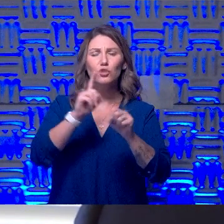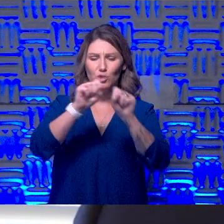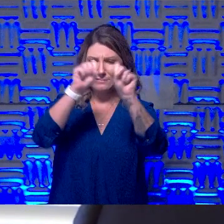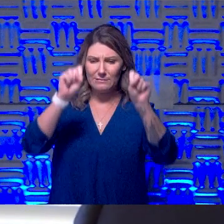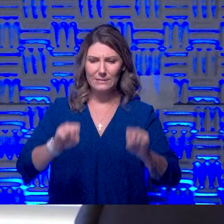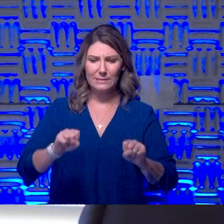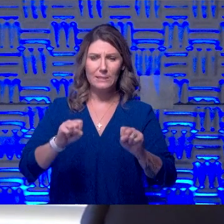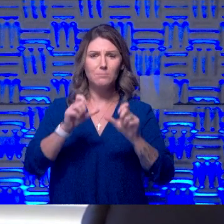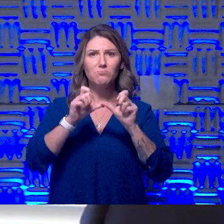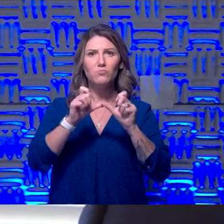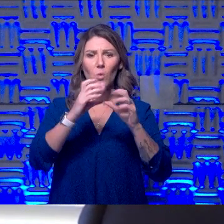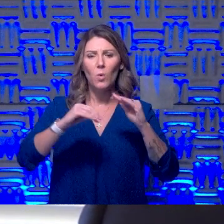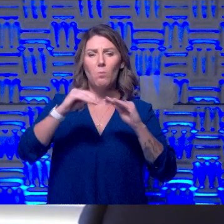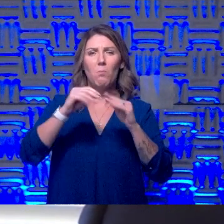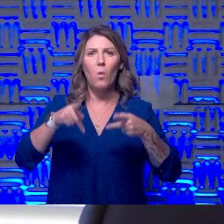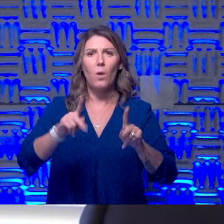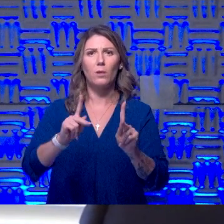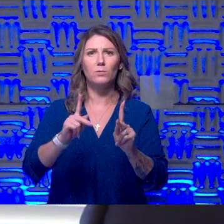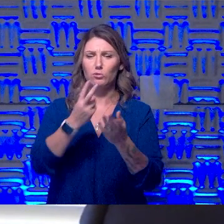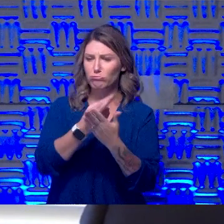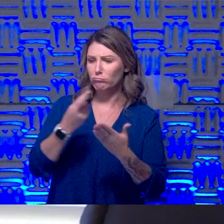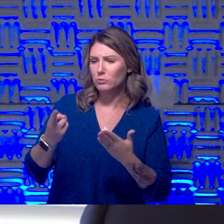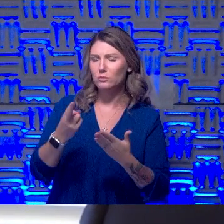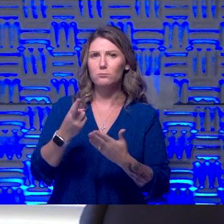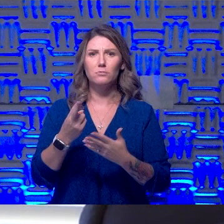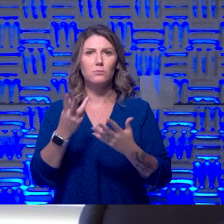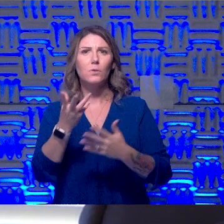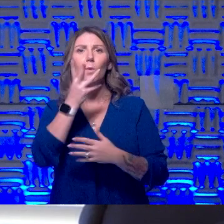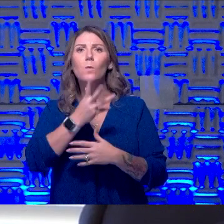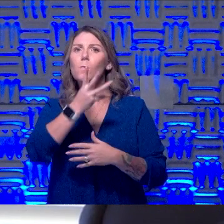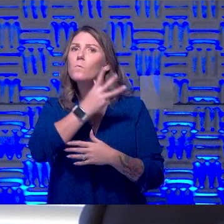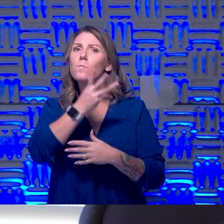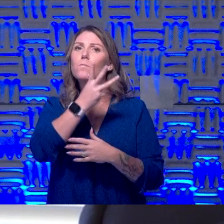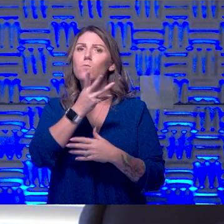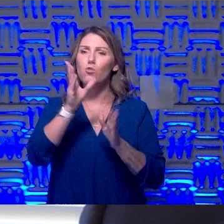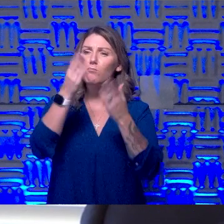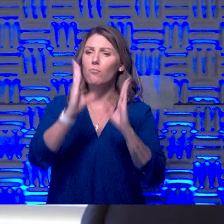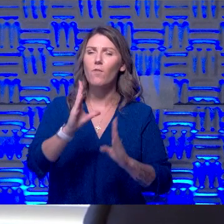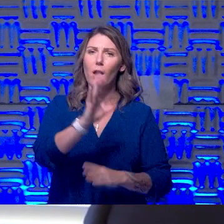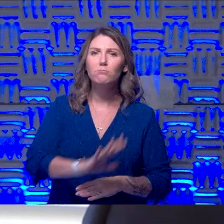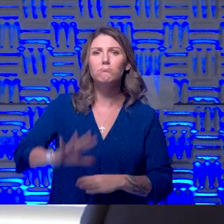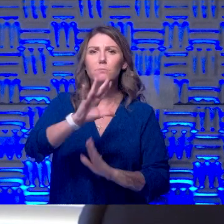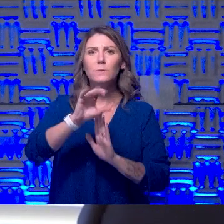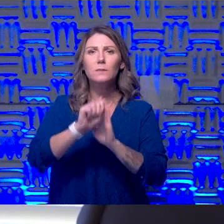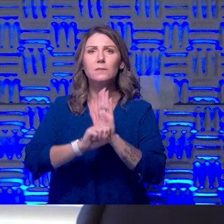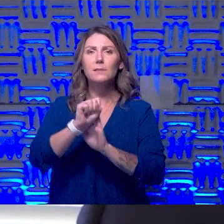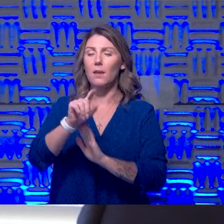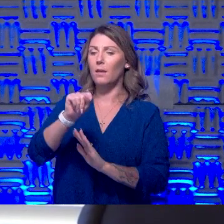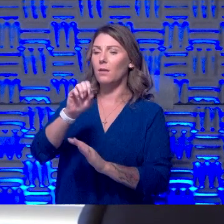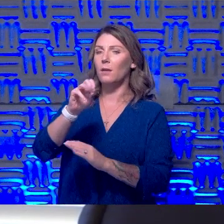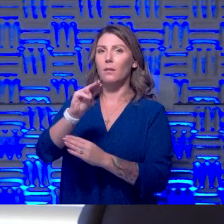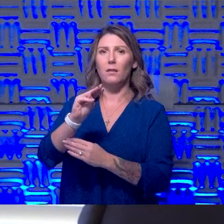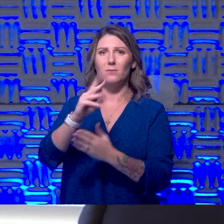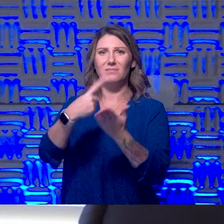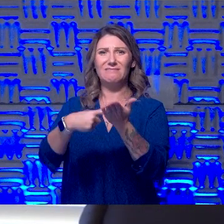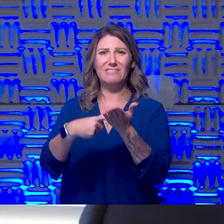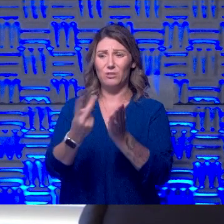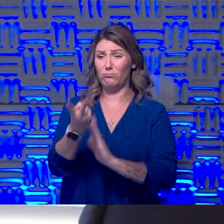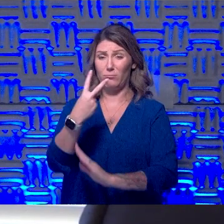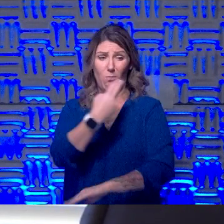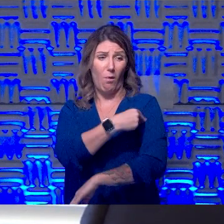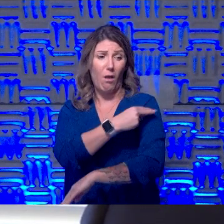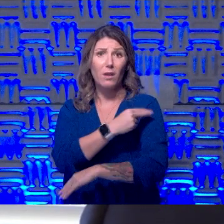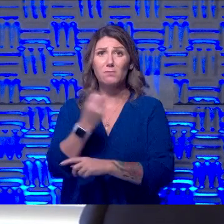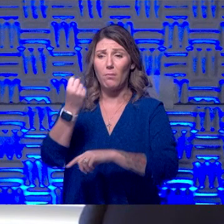more opportunity, more resources for our rural providers across the state is going to be a big deal. Tom talked about 2 hospitals recently closing